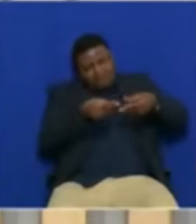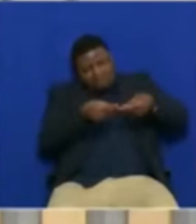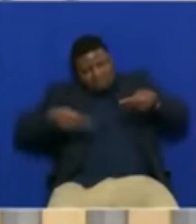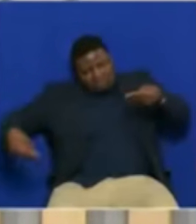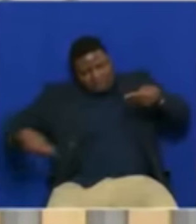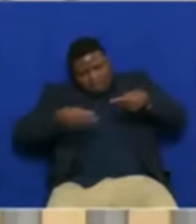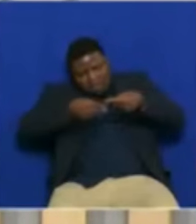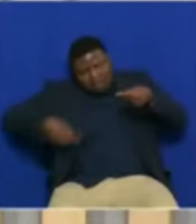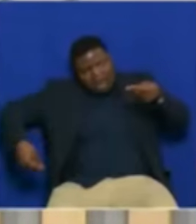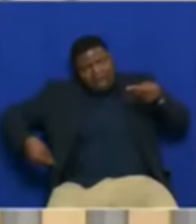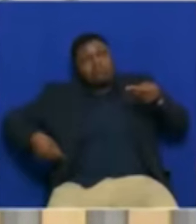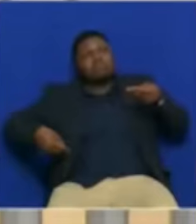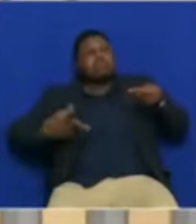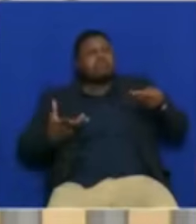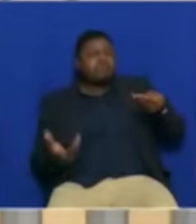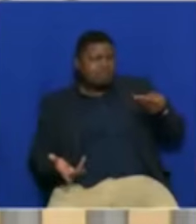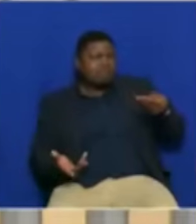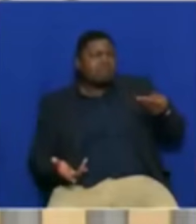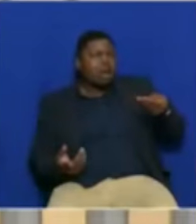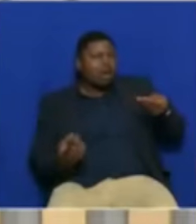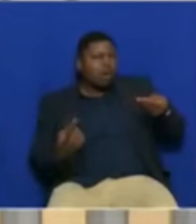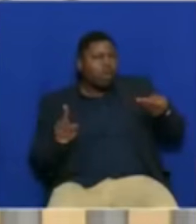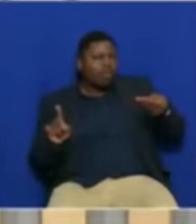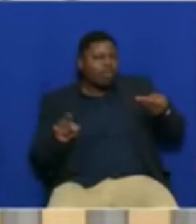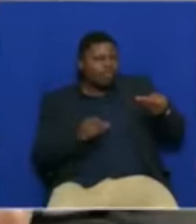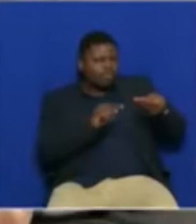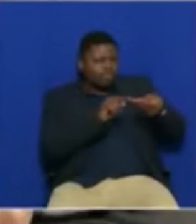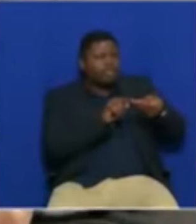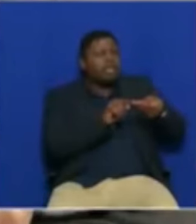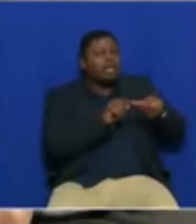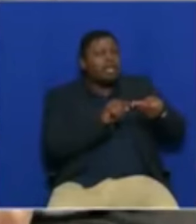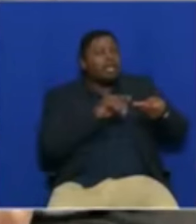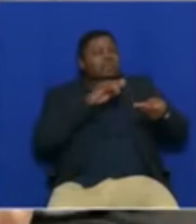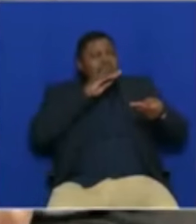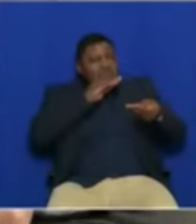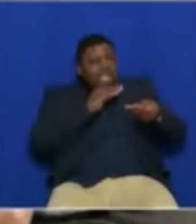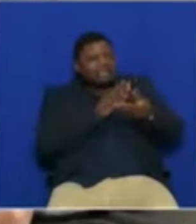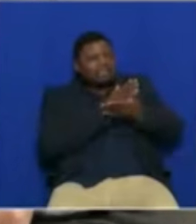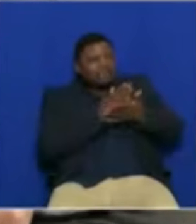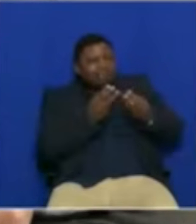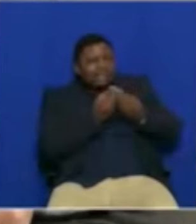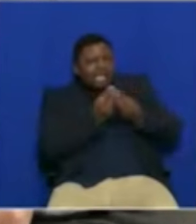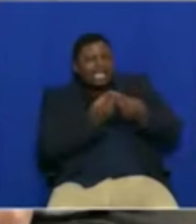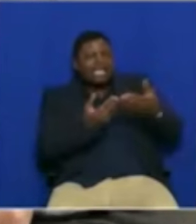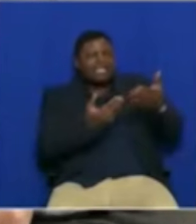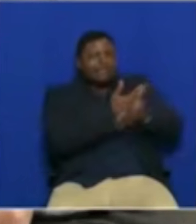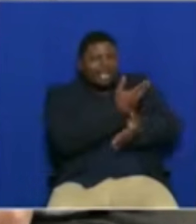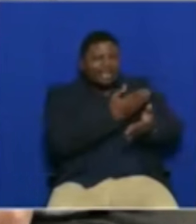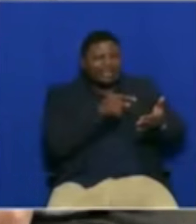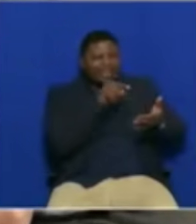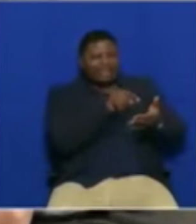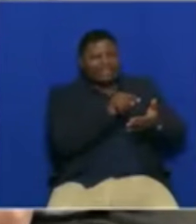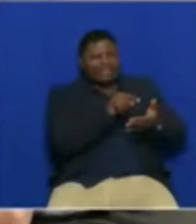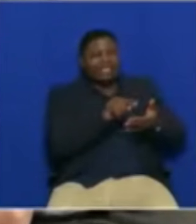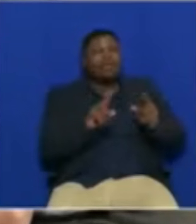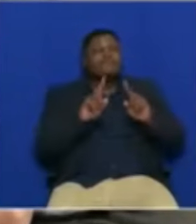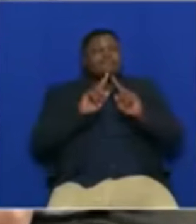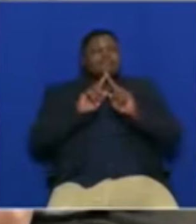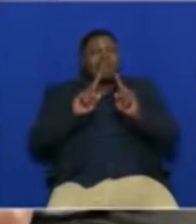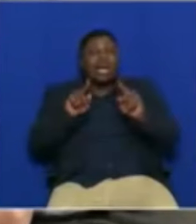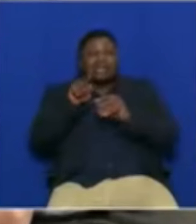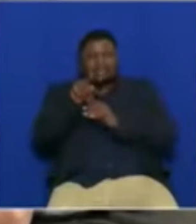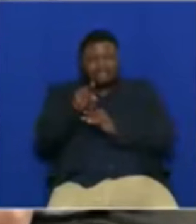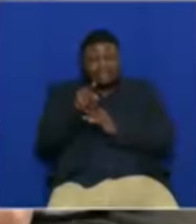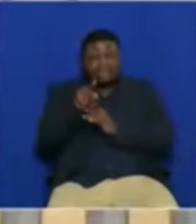Commissioner Kumalo, that nothing points to General Kumalo that he interfered with this docket at